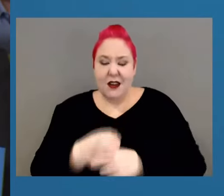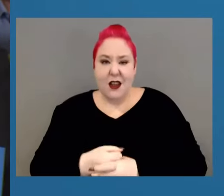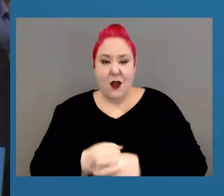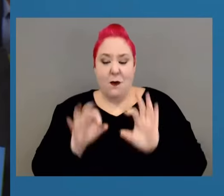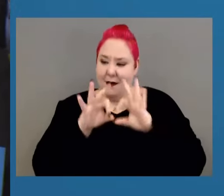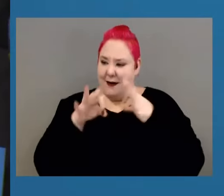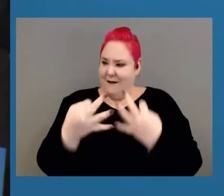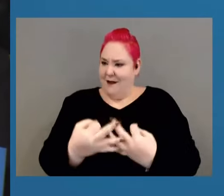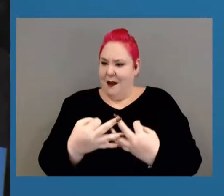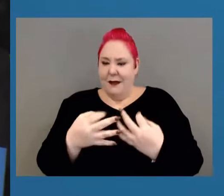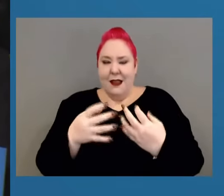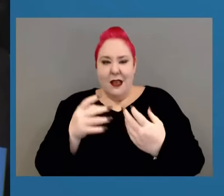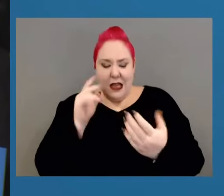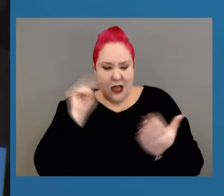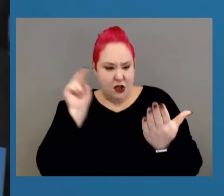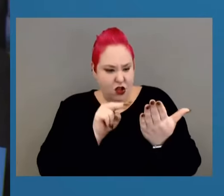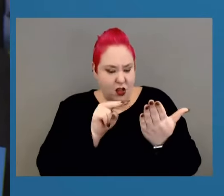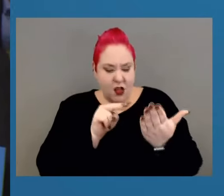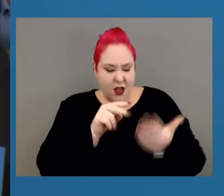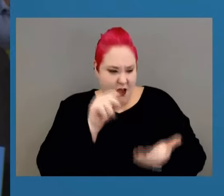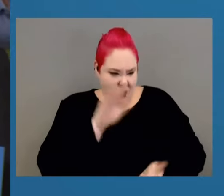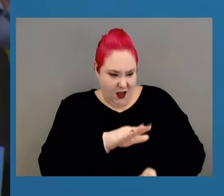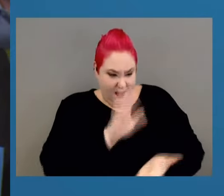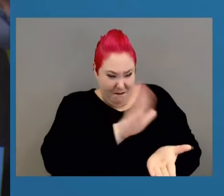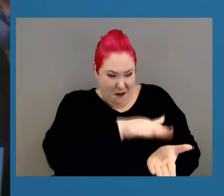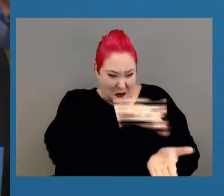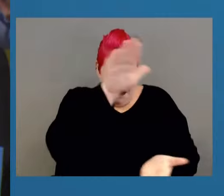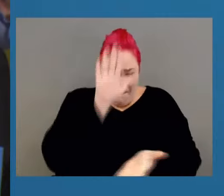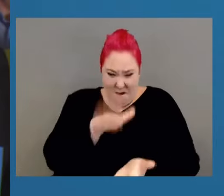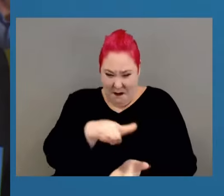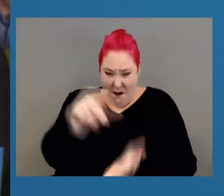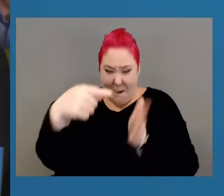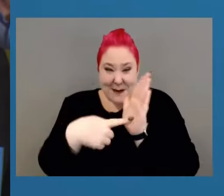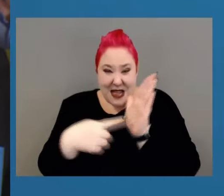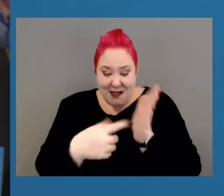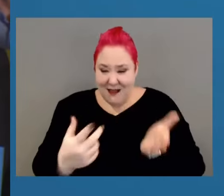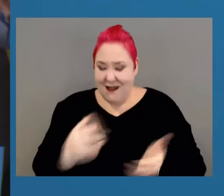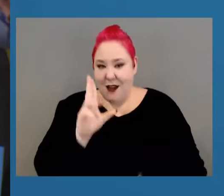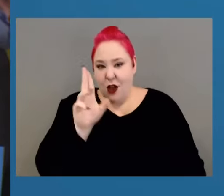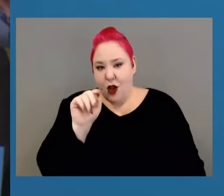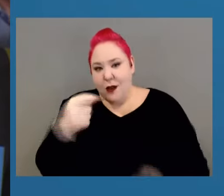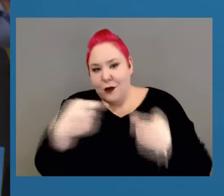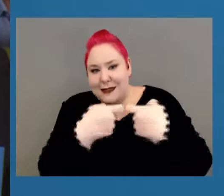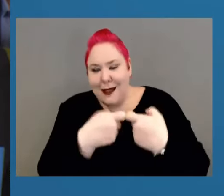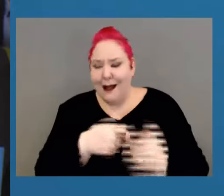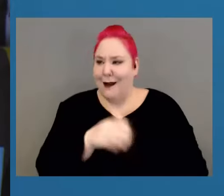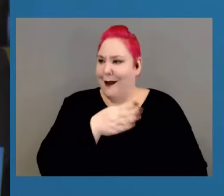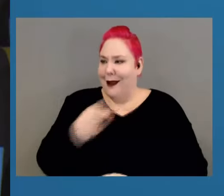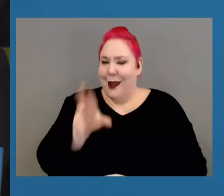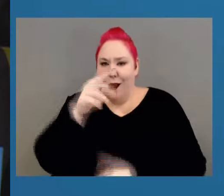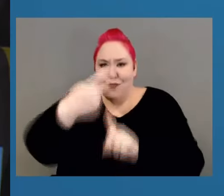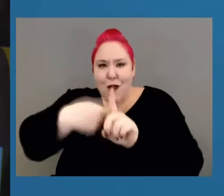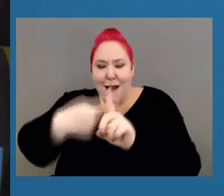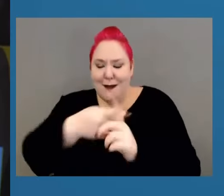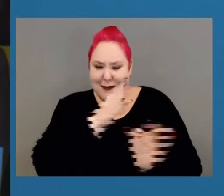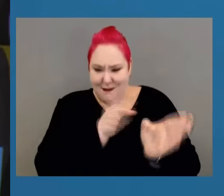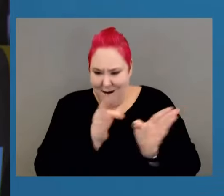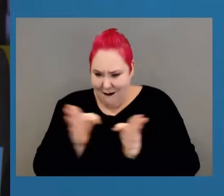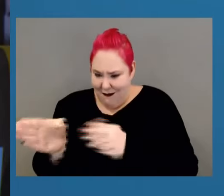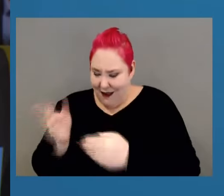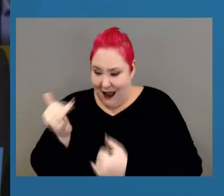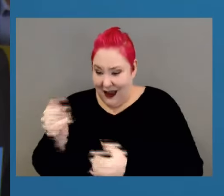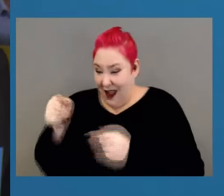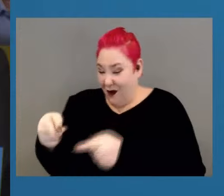end of the month looking at the stack of bills, the utility bills, the rent bills. Now they've got to look at their health